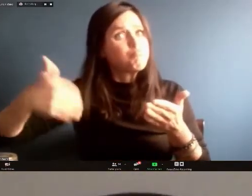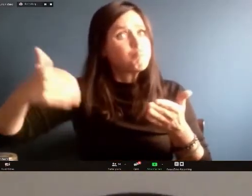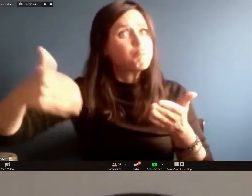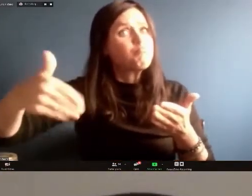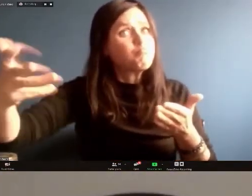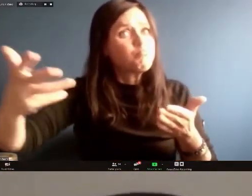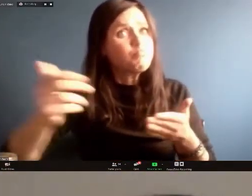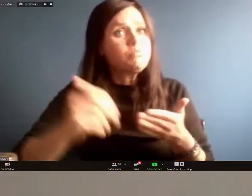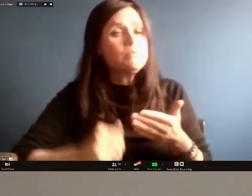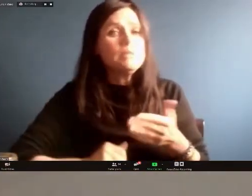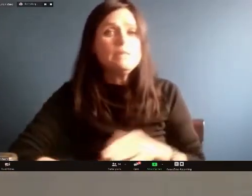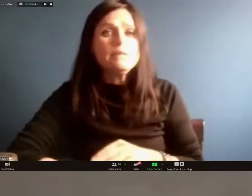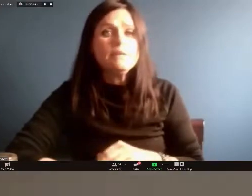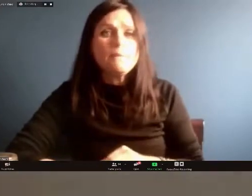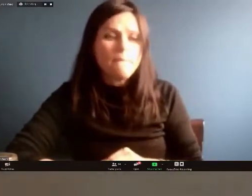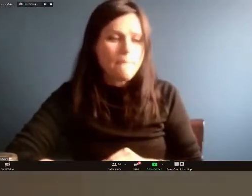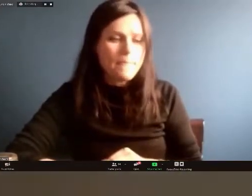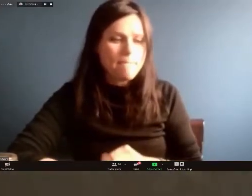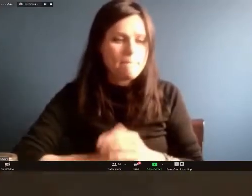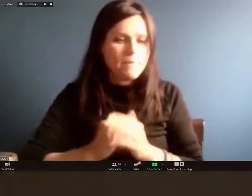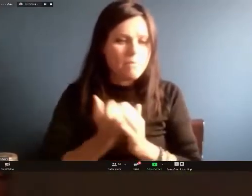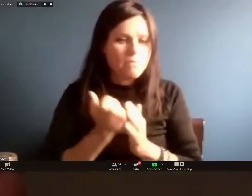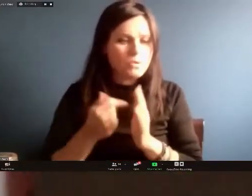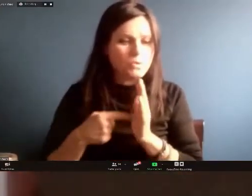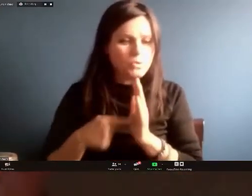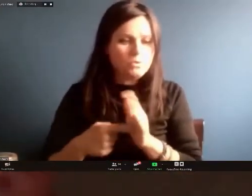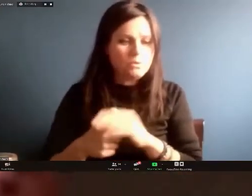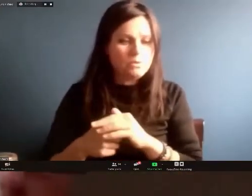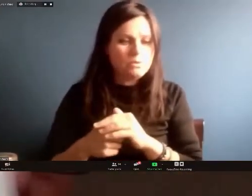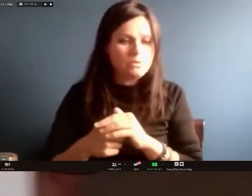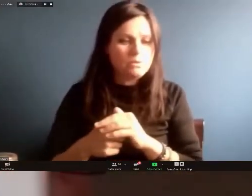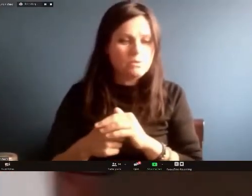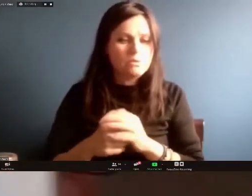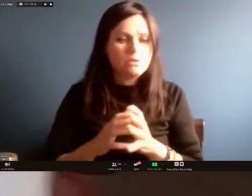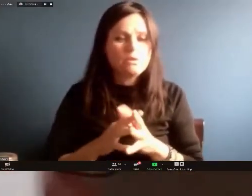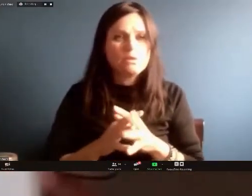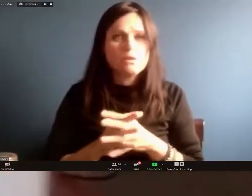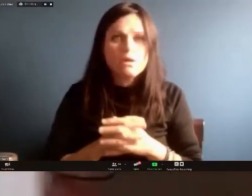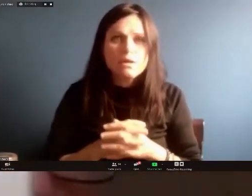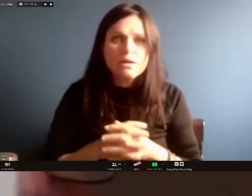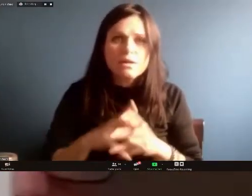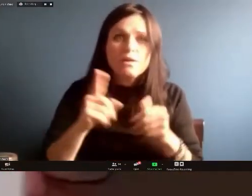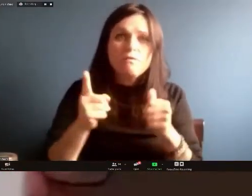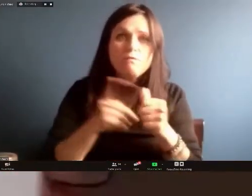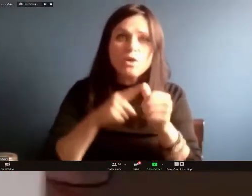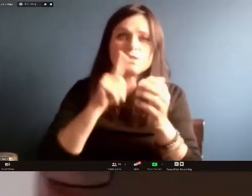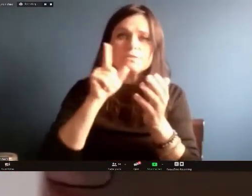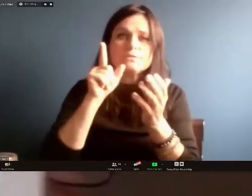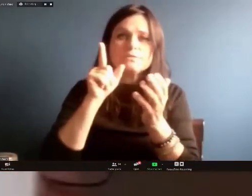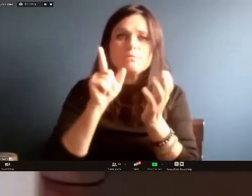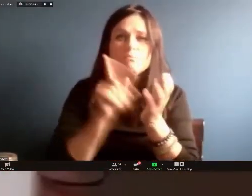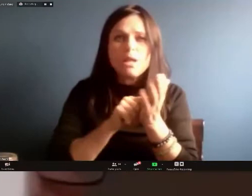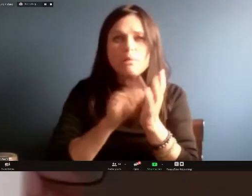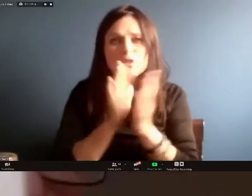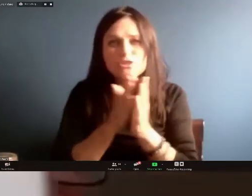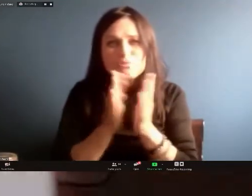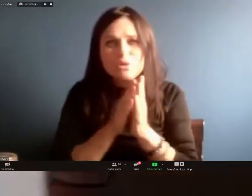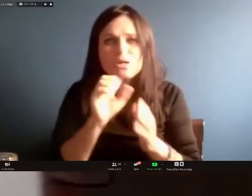things. This is I like to call this my first published book, The Smallest Snippet of